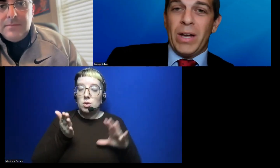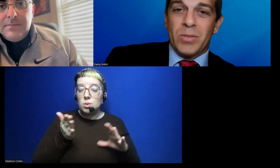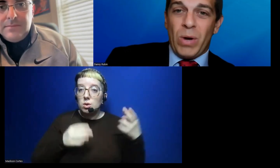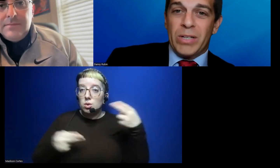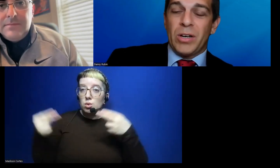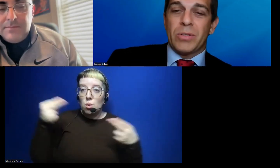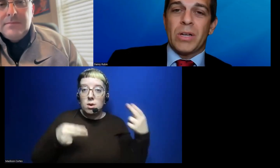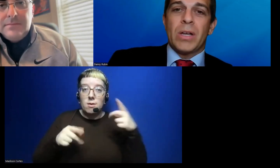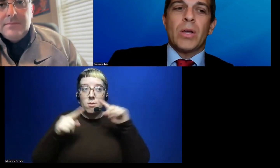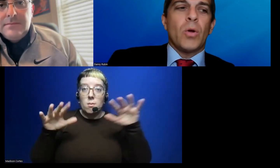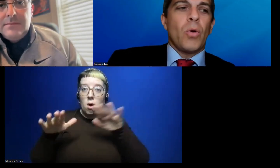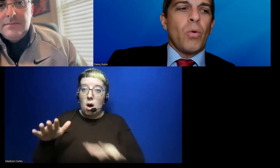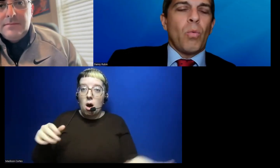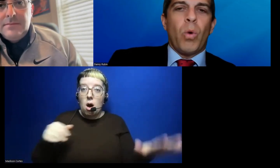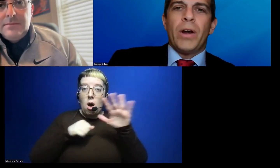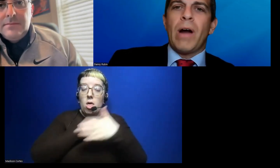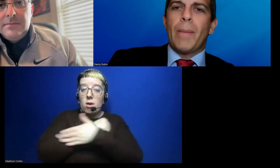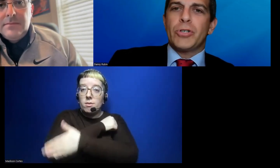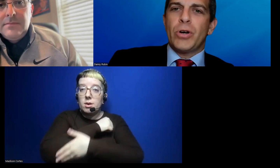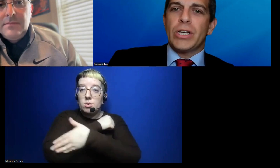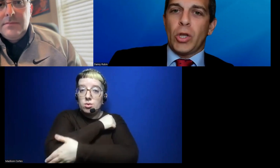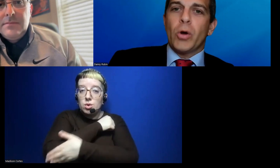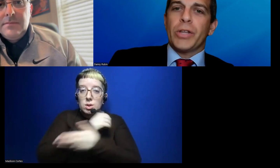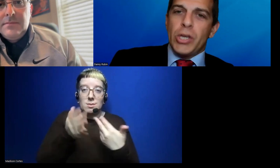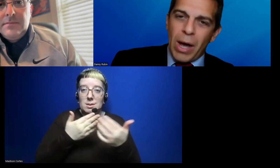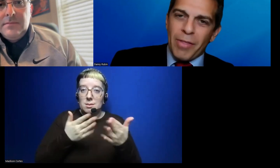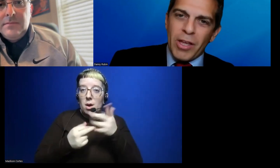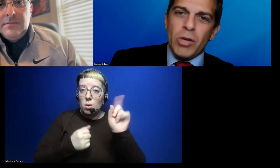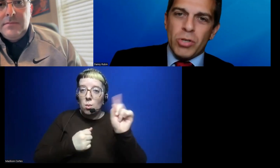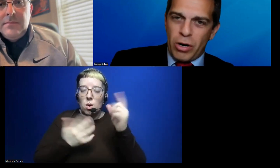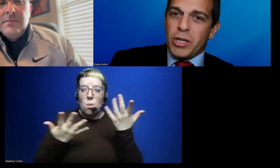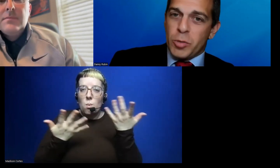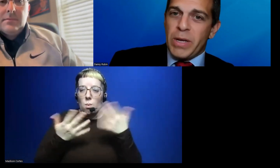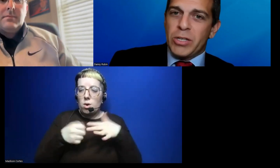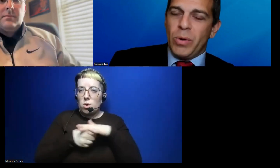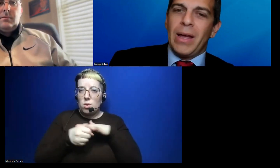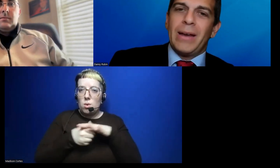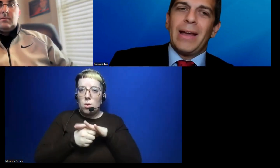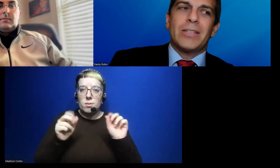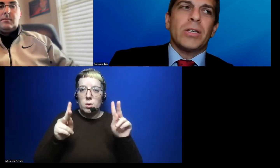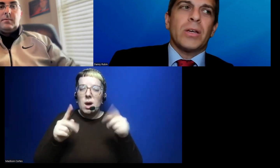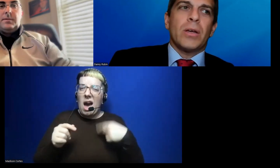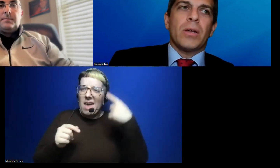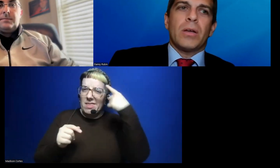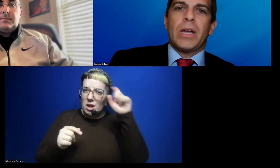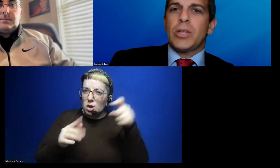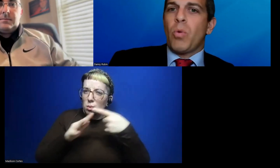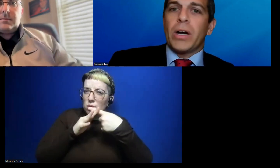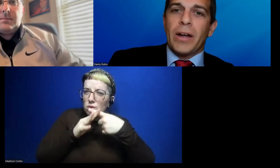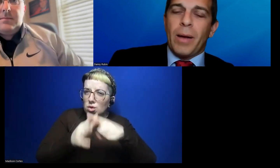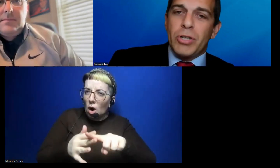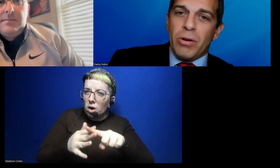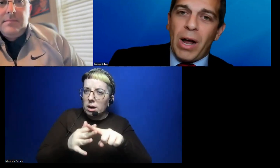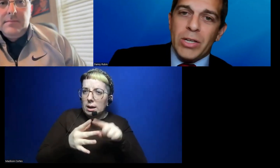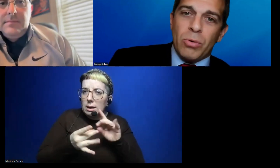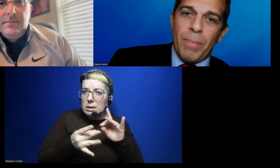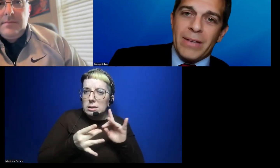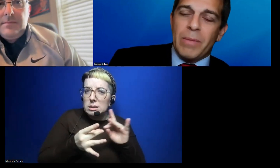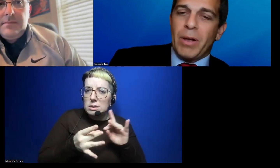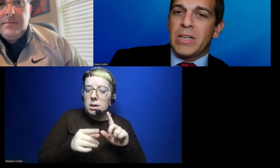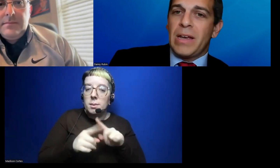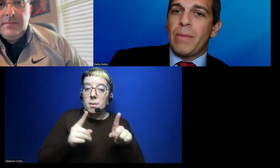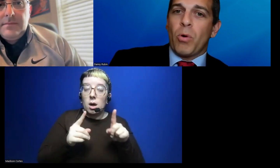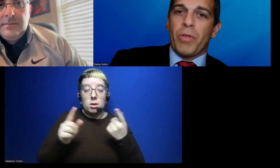South, Midwest, West Coast. What are opportunities locally? I think you started to speak to it, and Is it walking up to your high